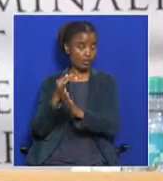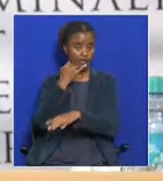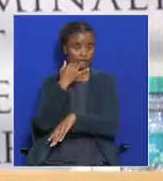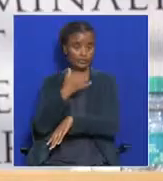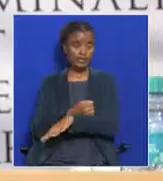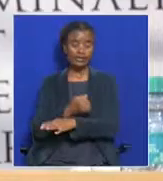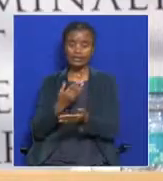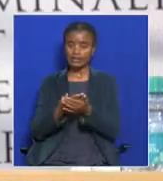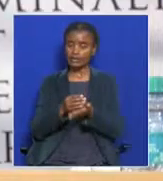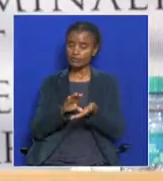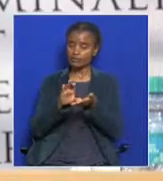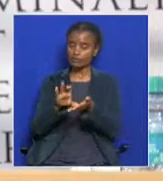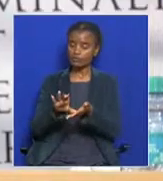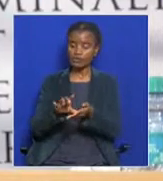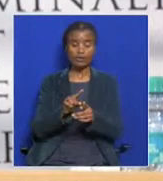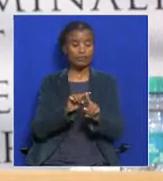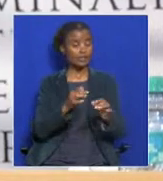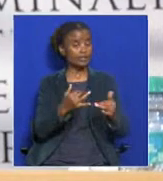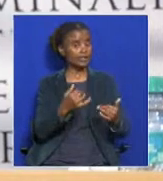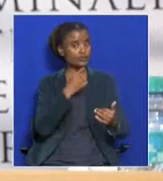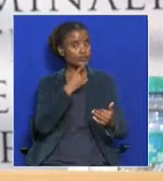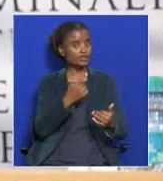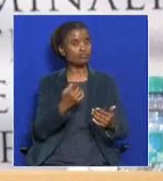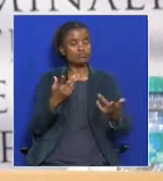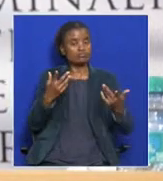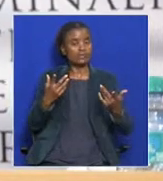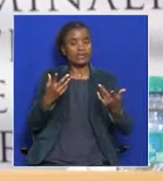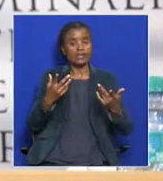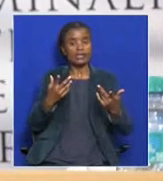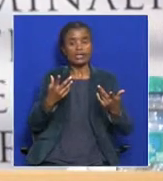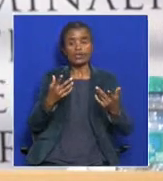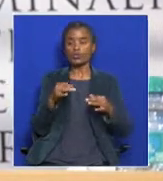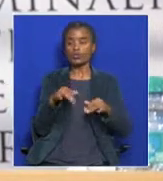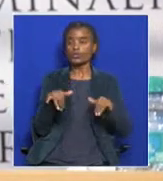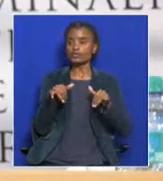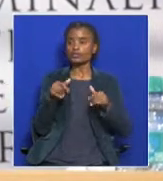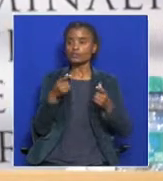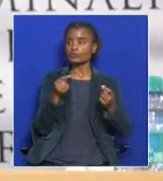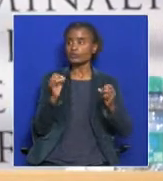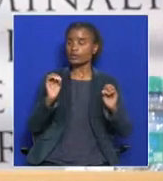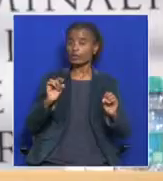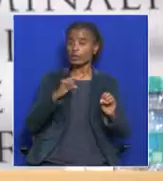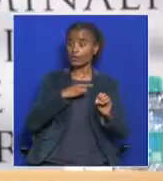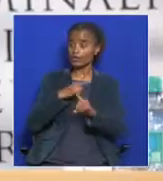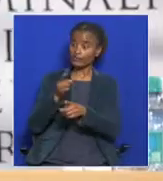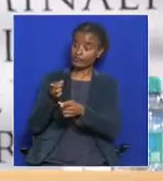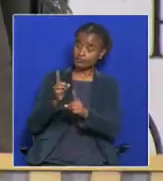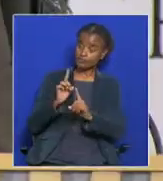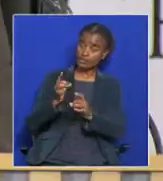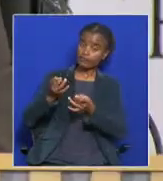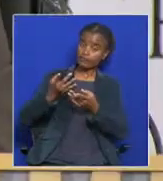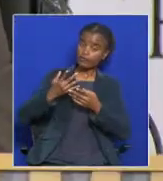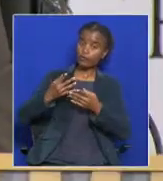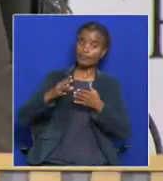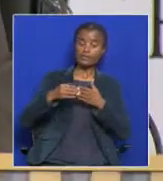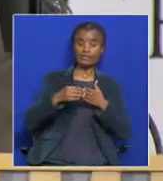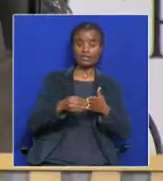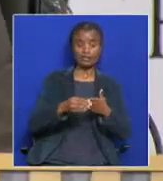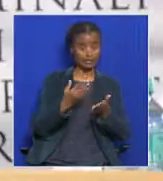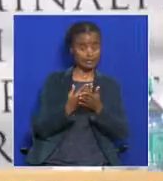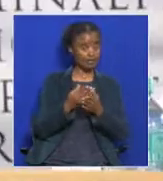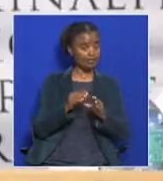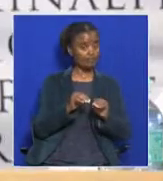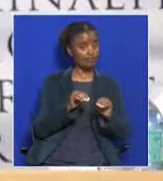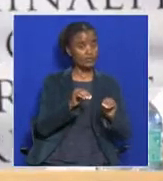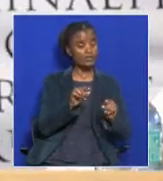sitting ducks unless Amazimtoti directs you. They don't have capacity. Unless they direct you, you can't move. Is that what you're suggesting? And if